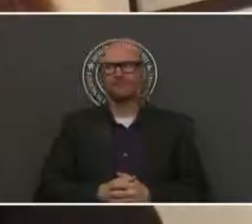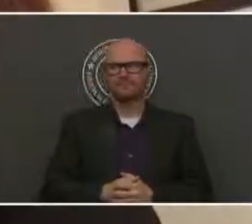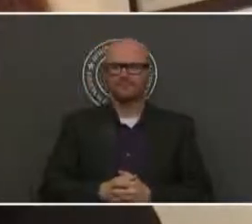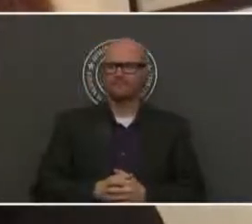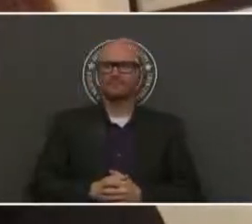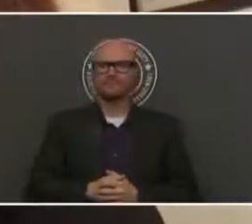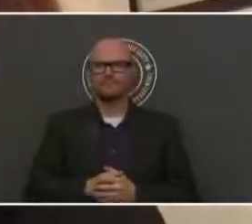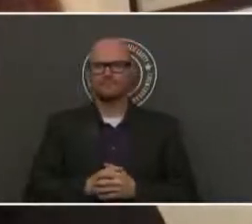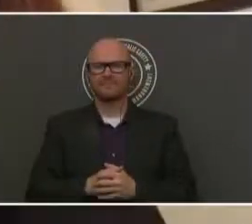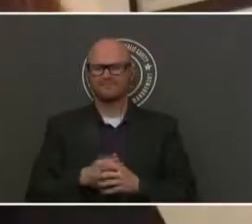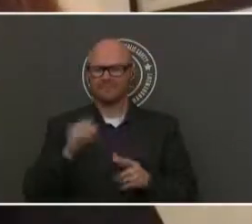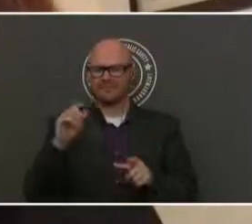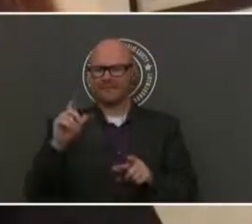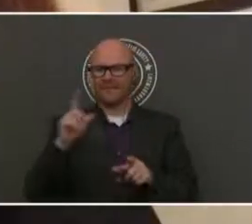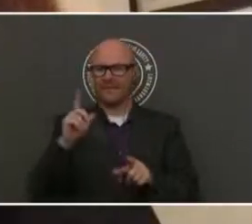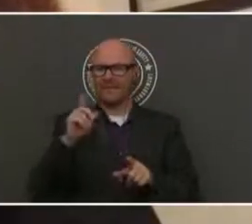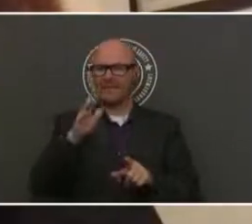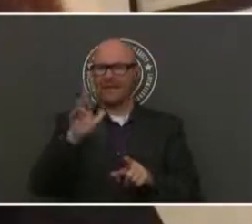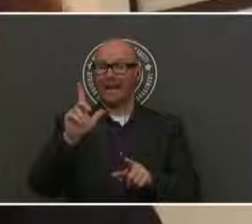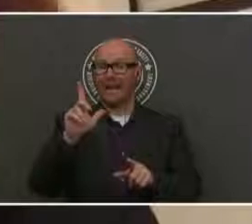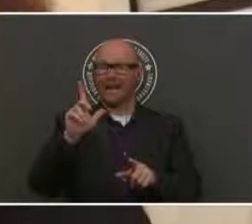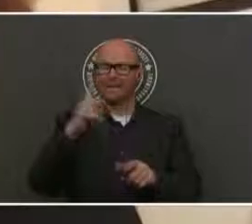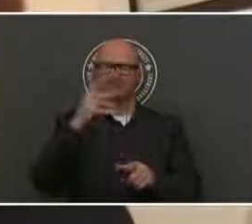I think you're muted, Lisa.